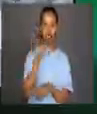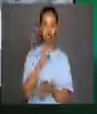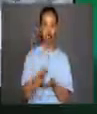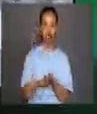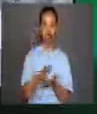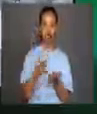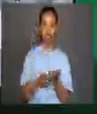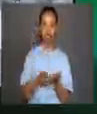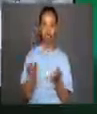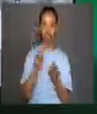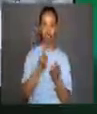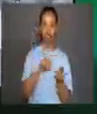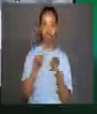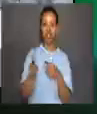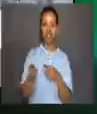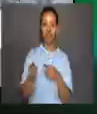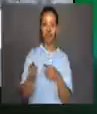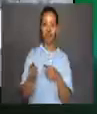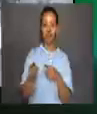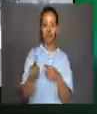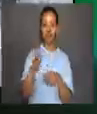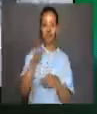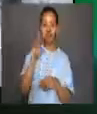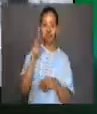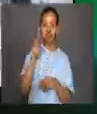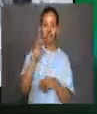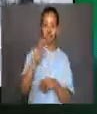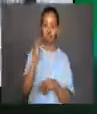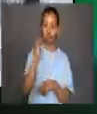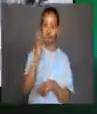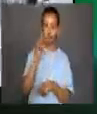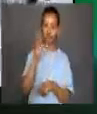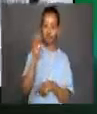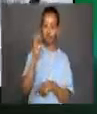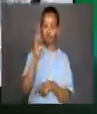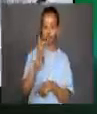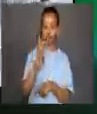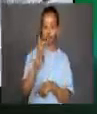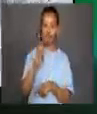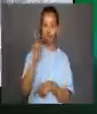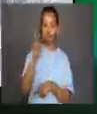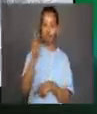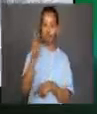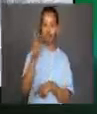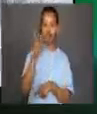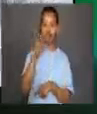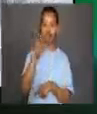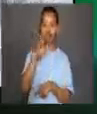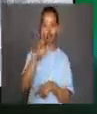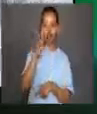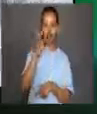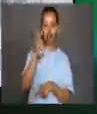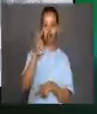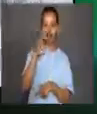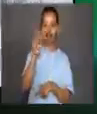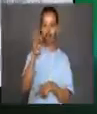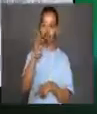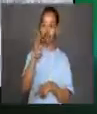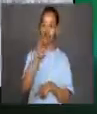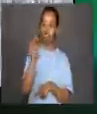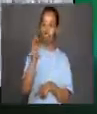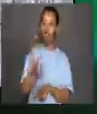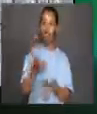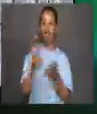beech, willow, poplar, and alder trees are found in the taiga as well.